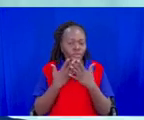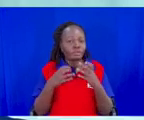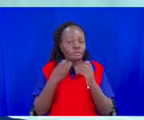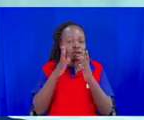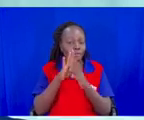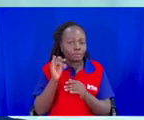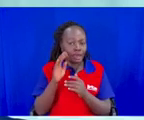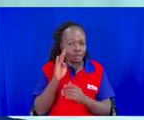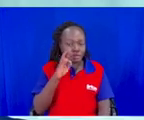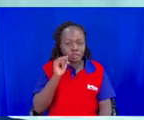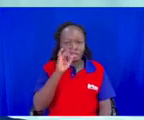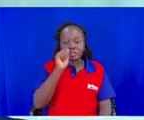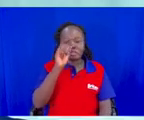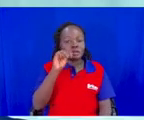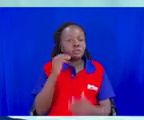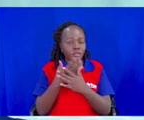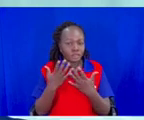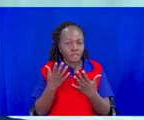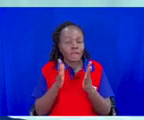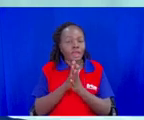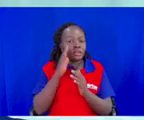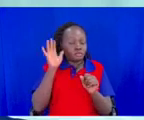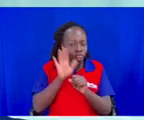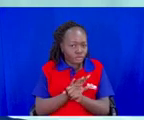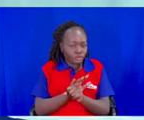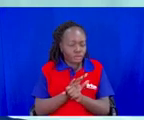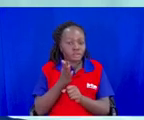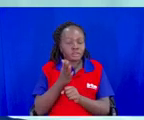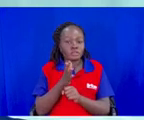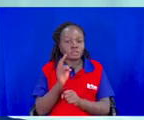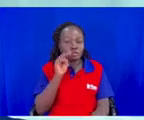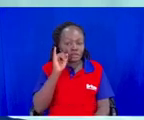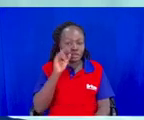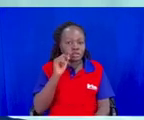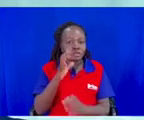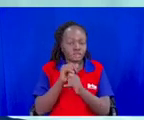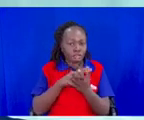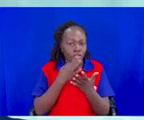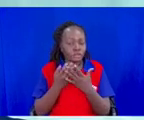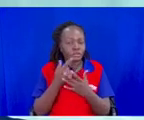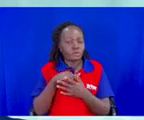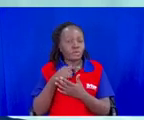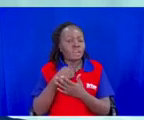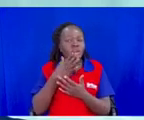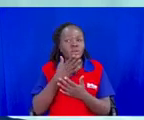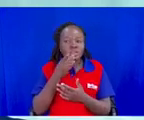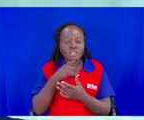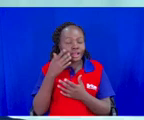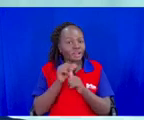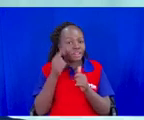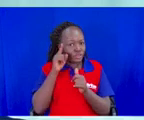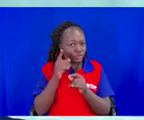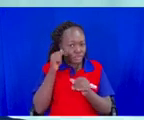Britam Asset Managers, and in particular, these unit trust funds. We wish you well in the remainder of these